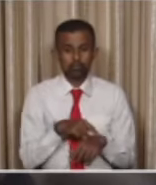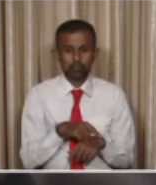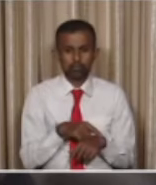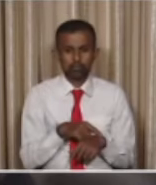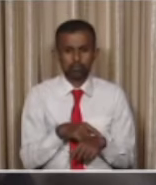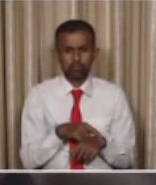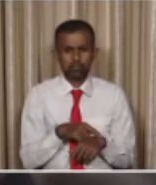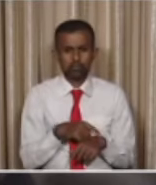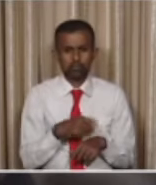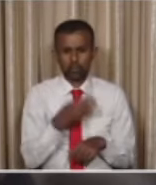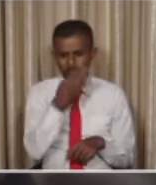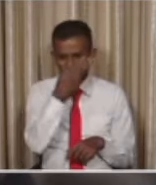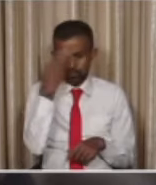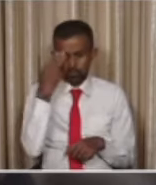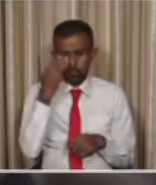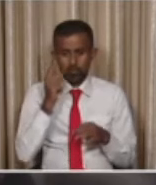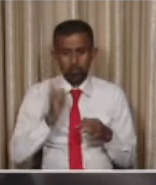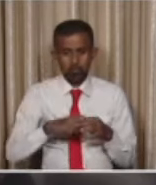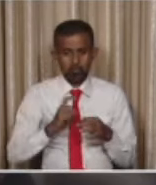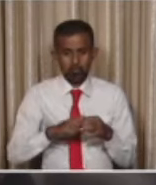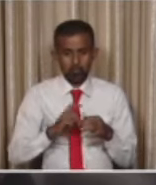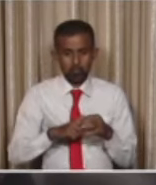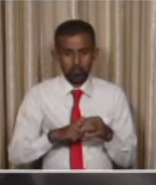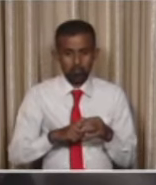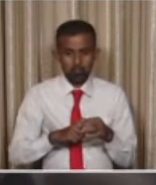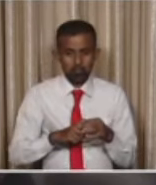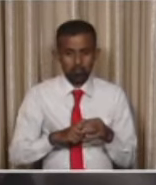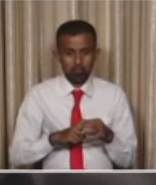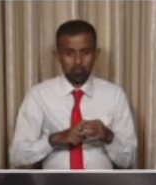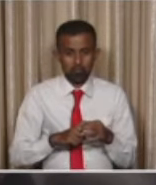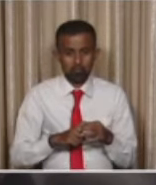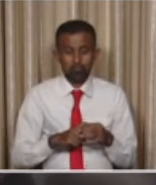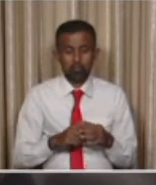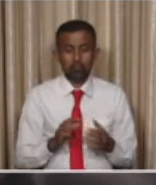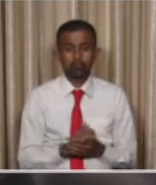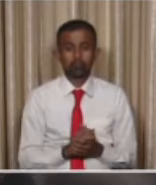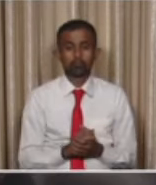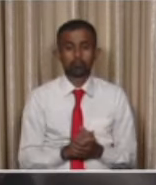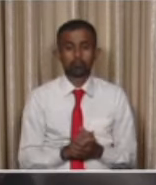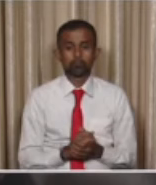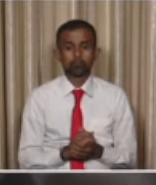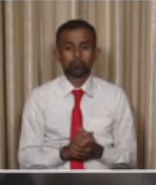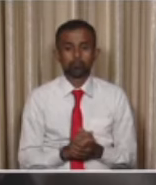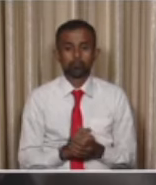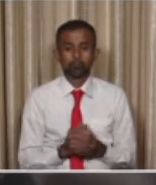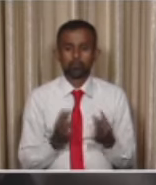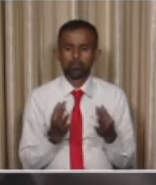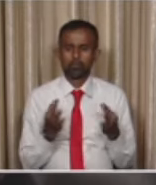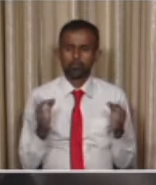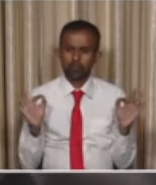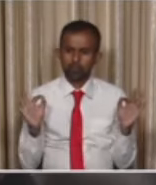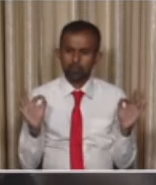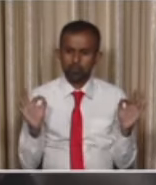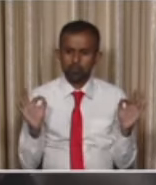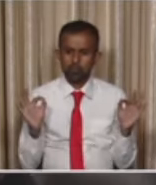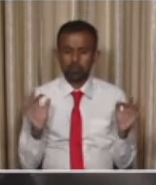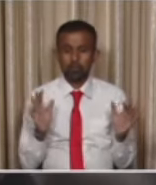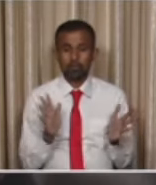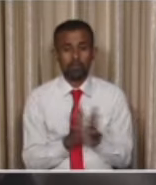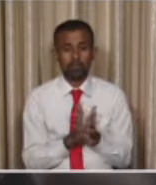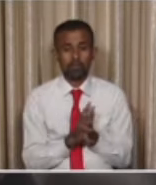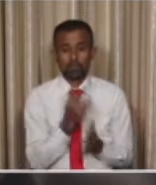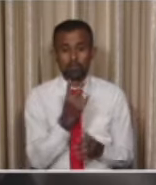Day, which fell on the 4th of February 2023. But that did not happen. He